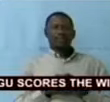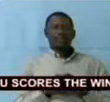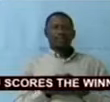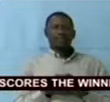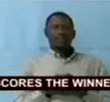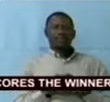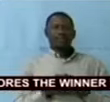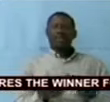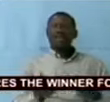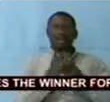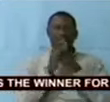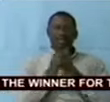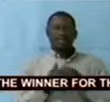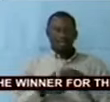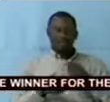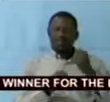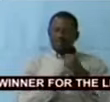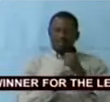people.